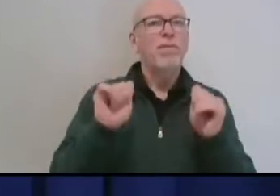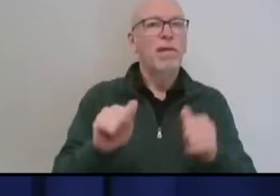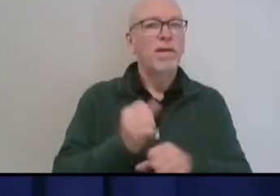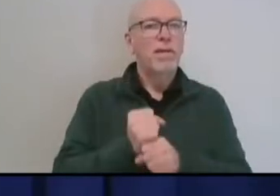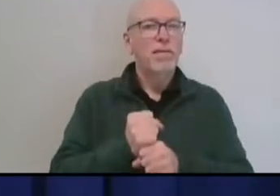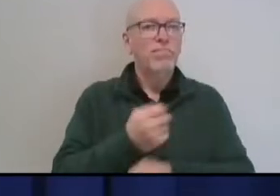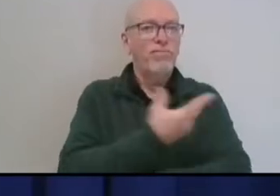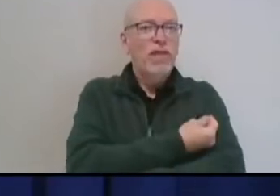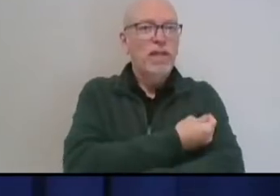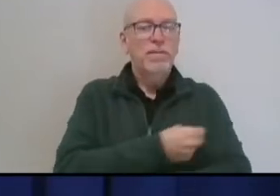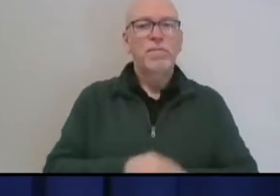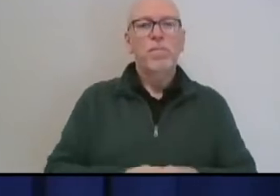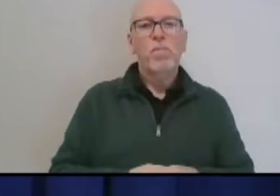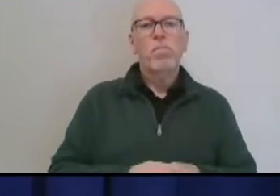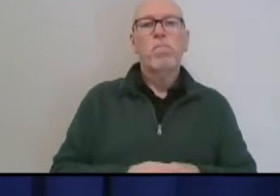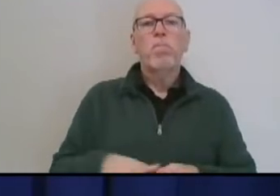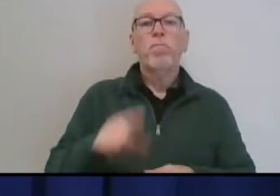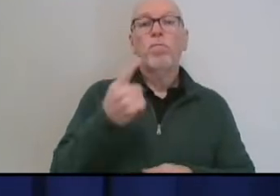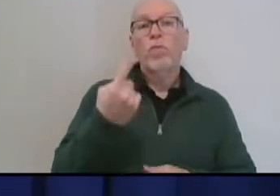vaccine. The